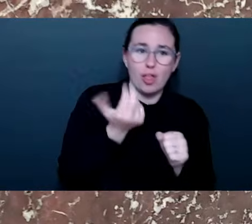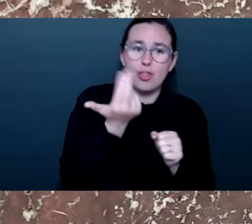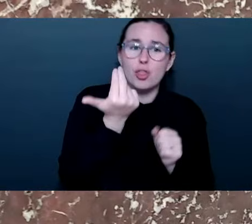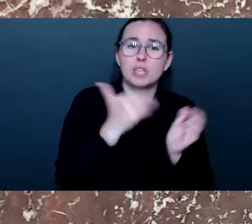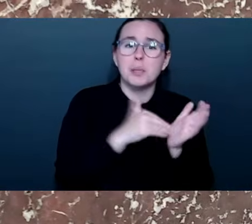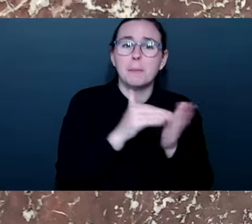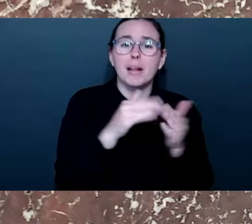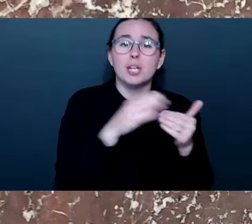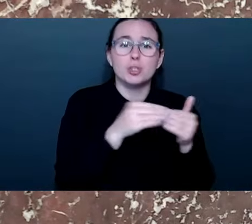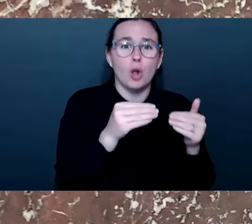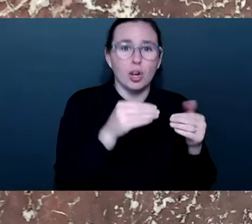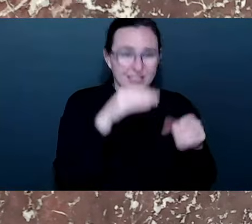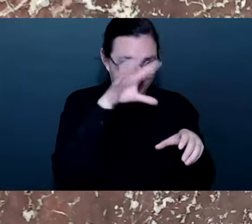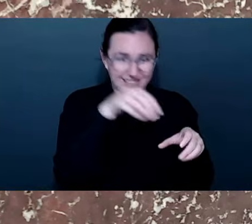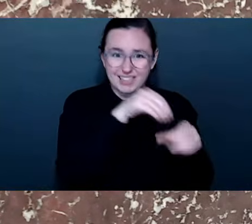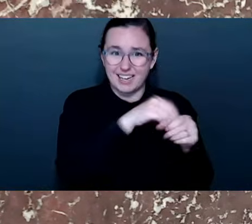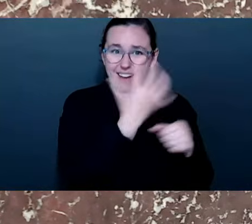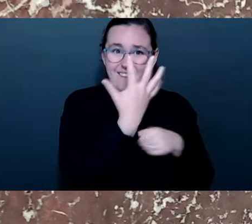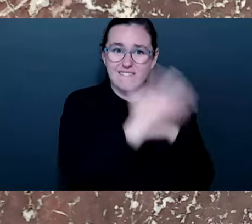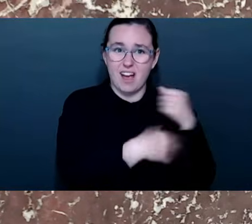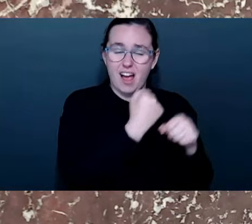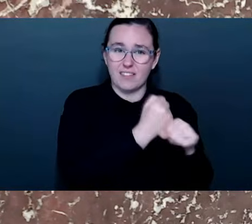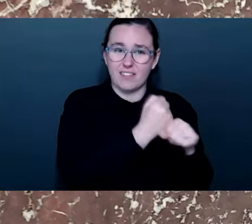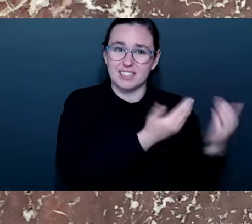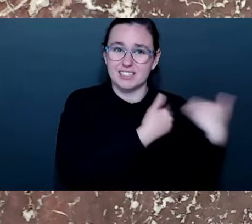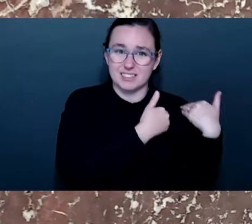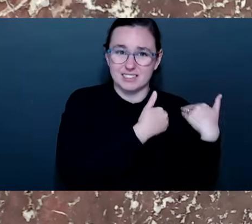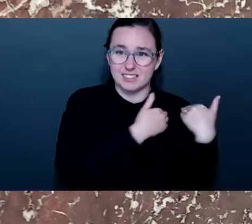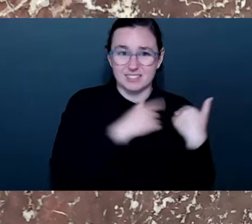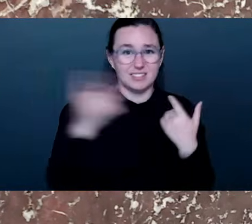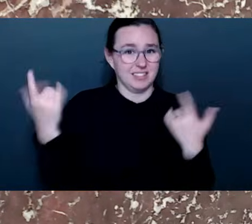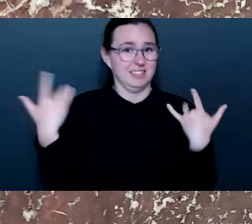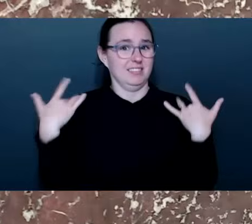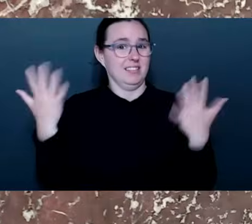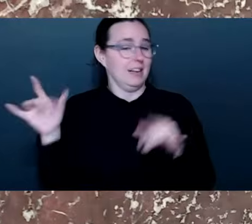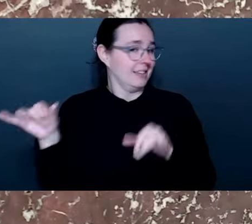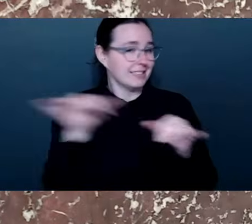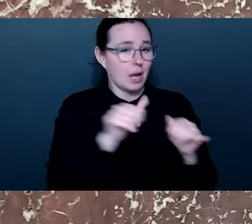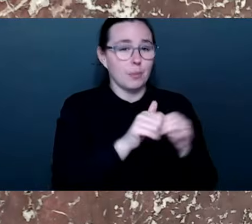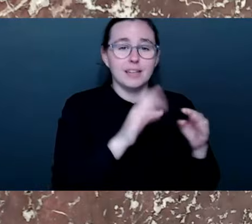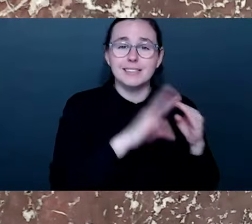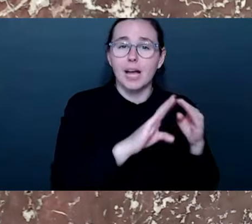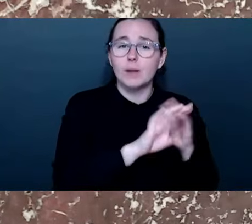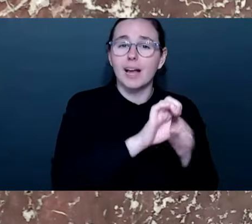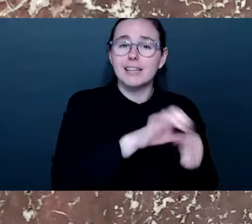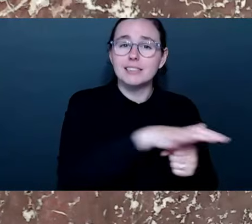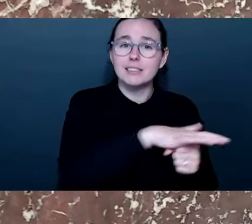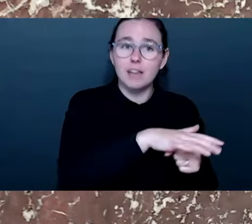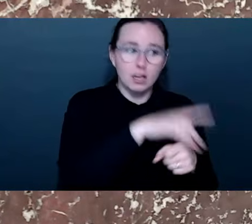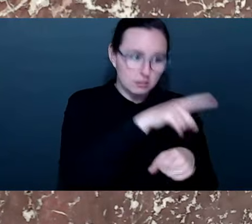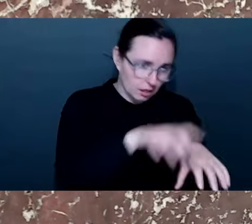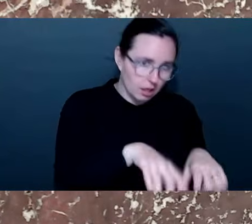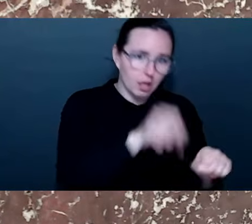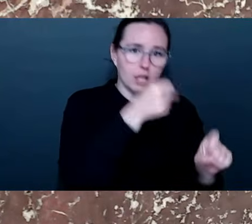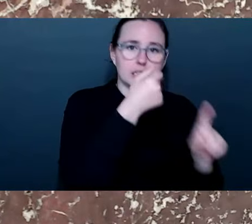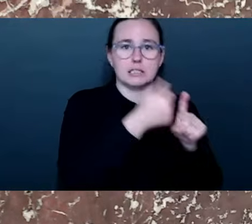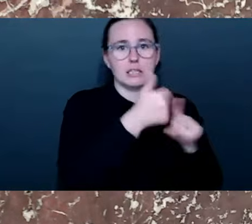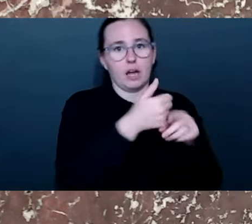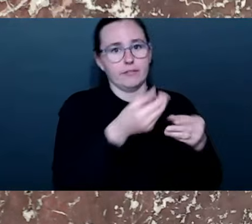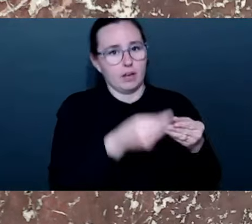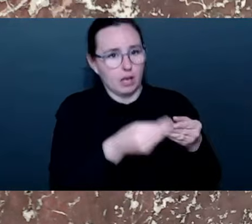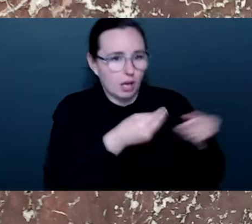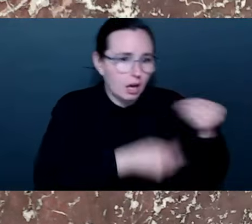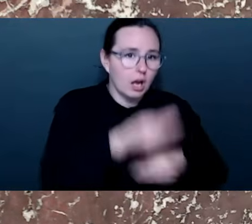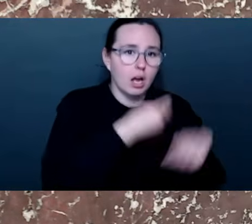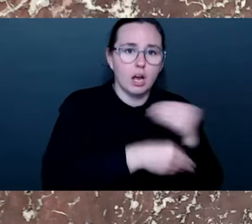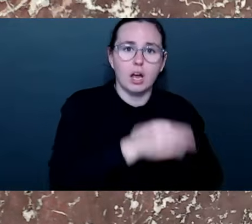$100 million in savings in their budget because municipalities aren't allowed to just have a blank check and run a deficit, let alone a record deficit, like